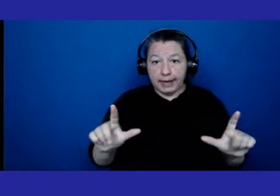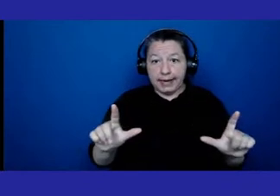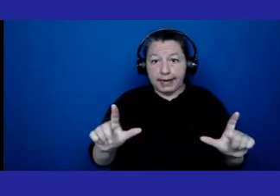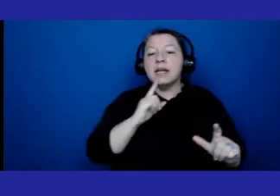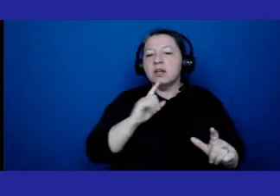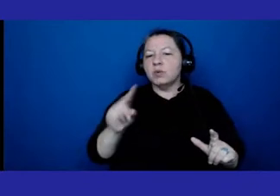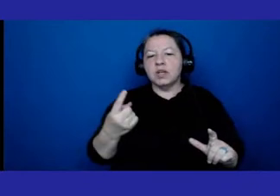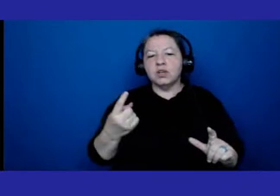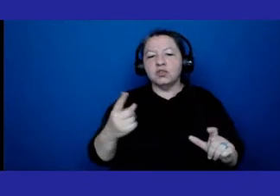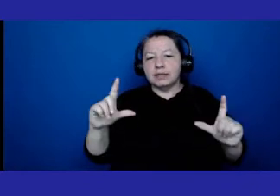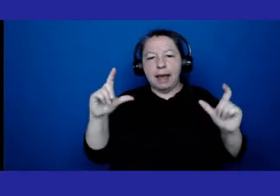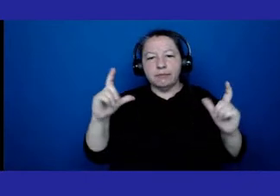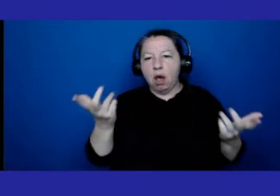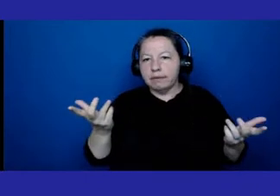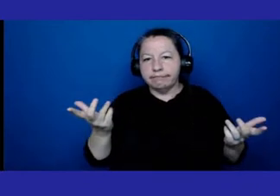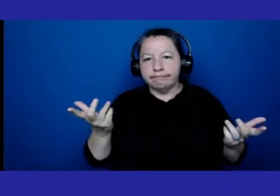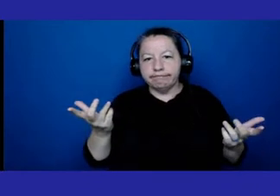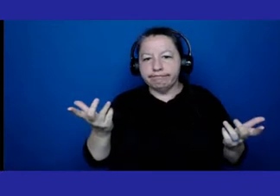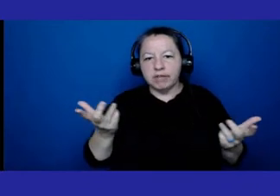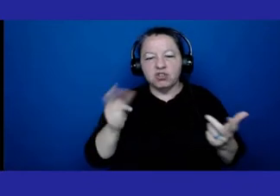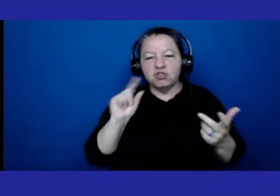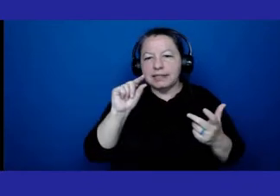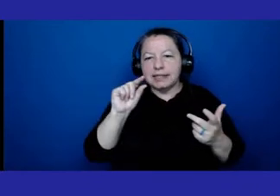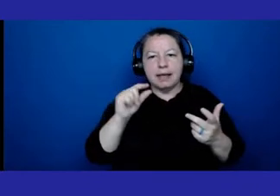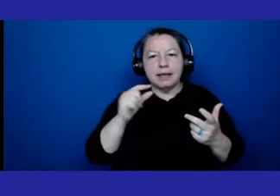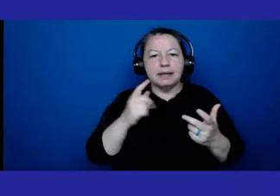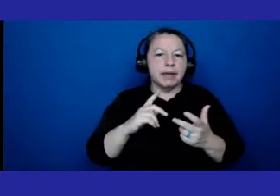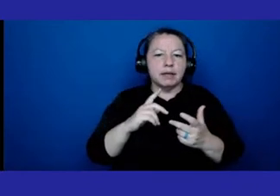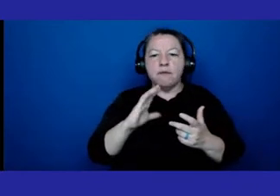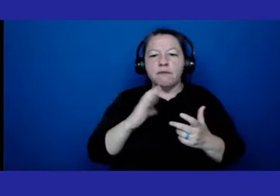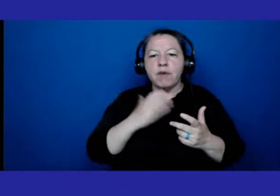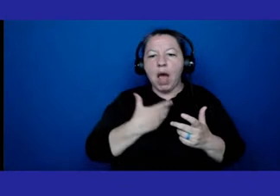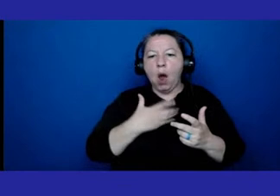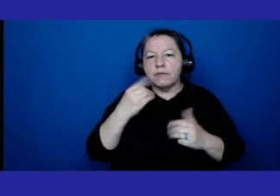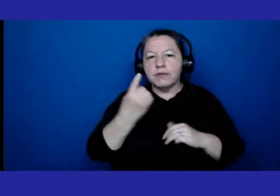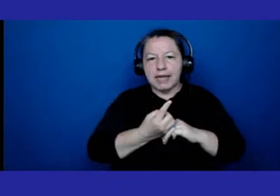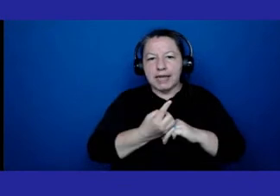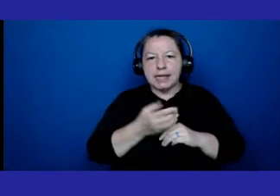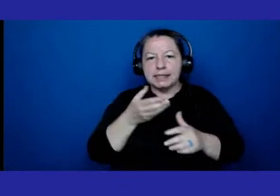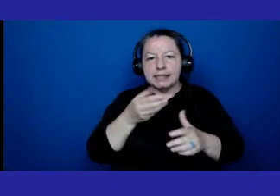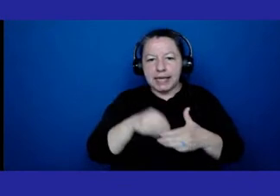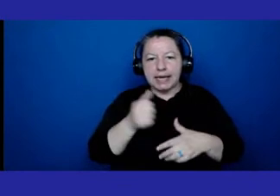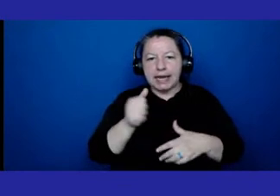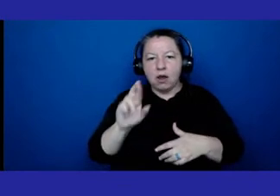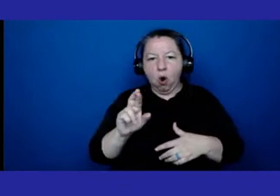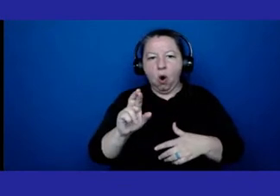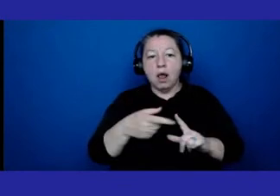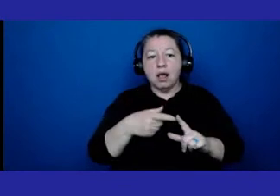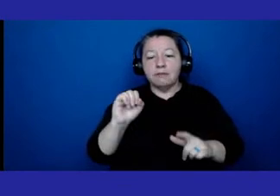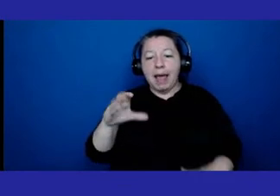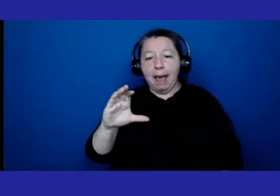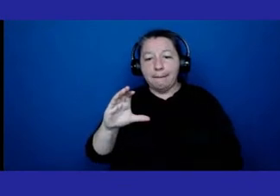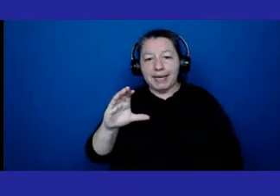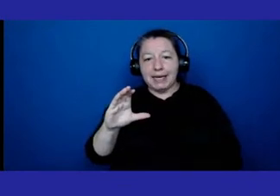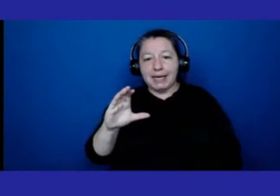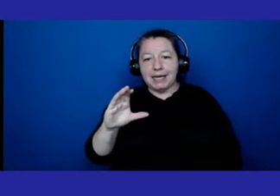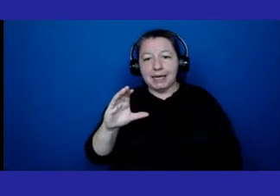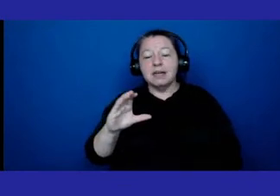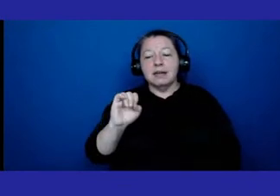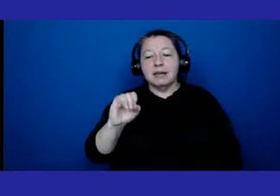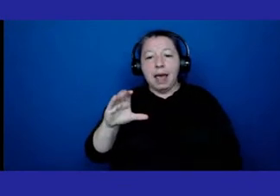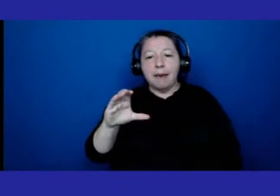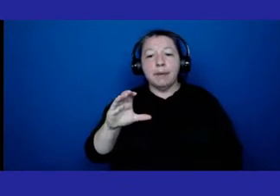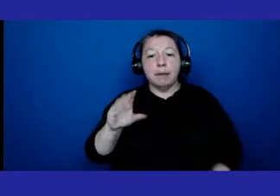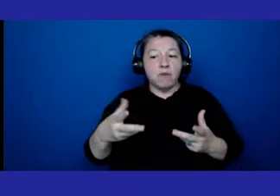a snapshot of a slice of our 50 days in AR. And it's from a Epic dashboard. Epic provides a number of dashboards that